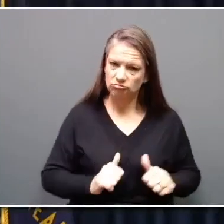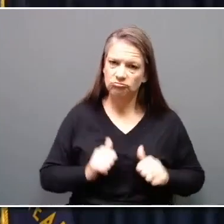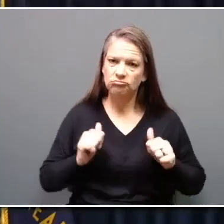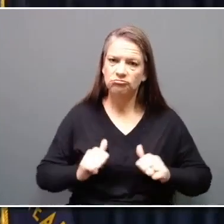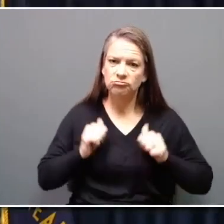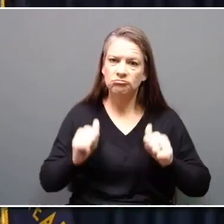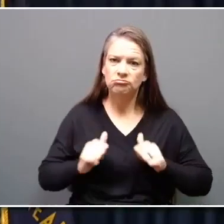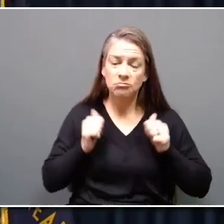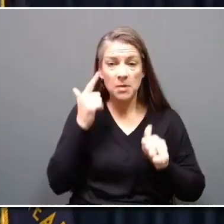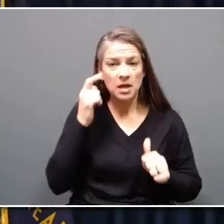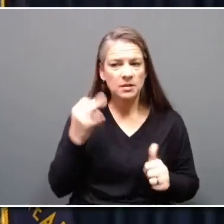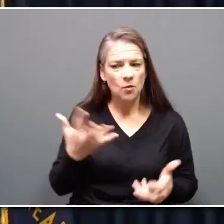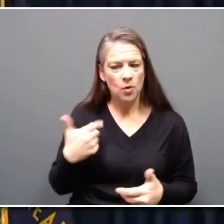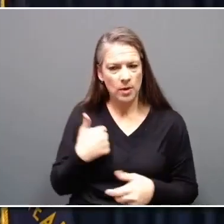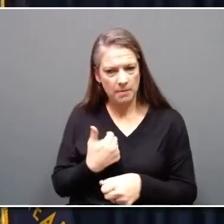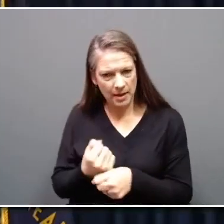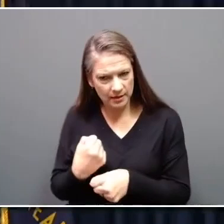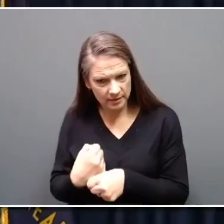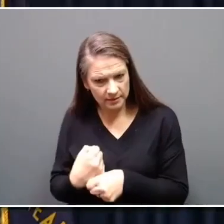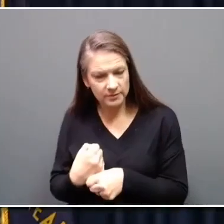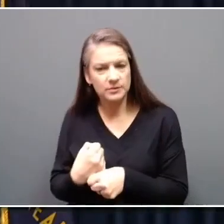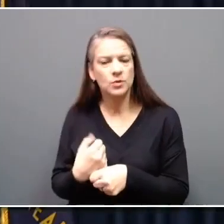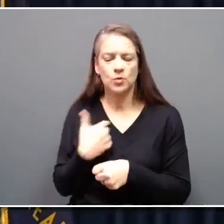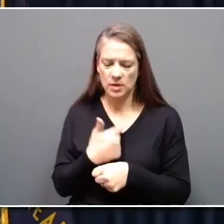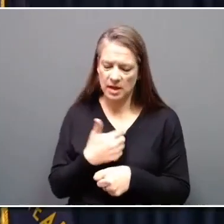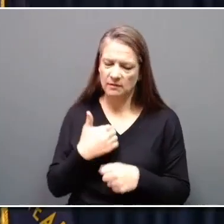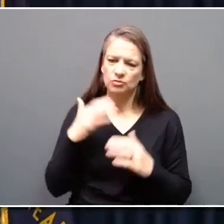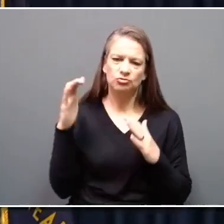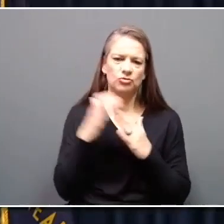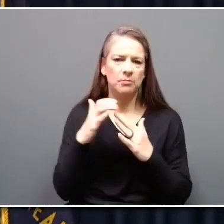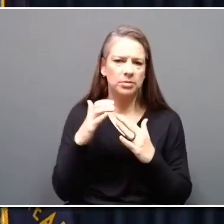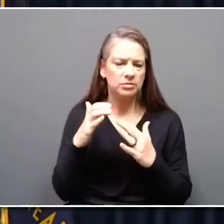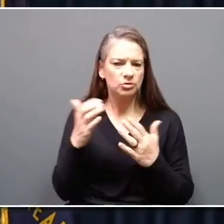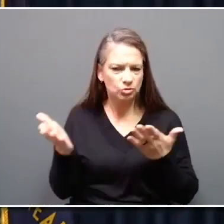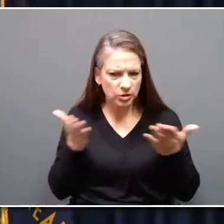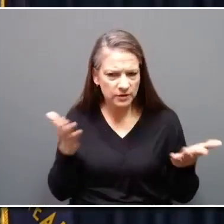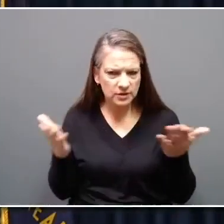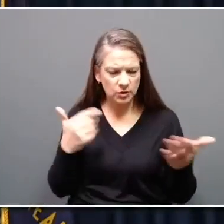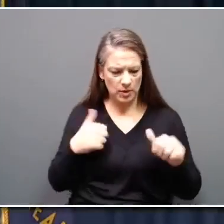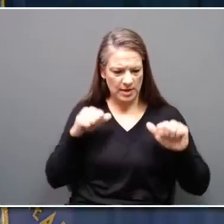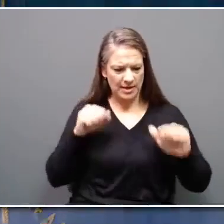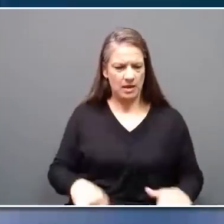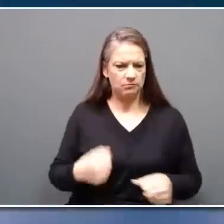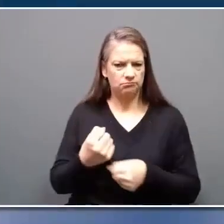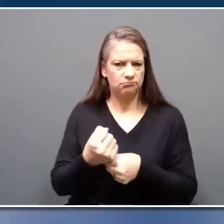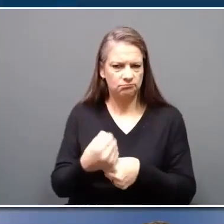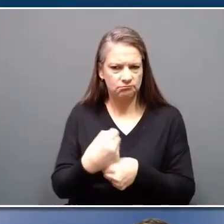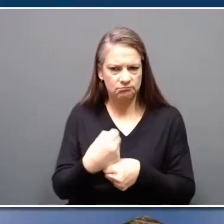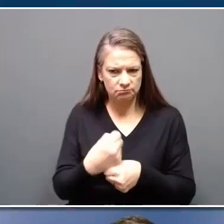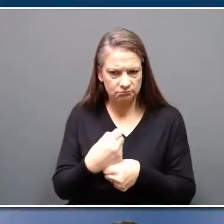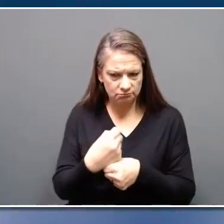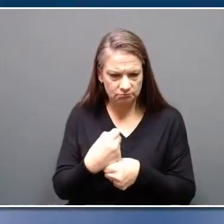create, our world-class service, and our commitment to modernizing and expanding our production capabilities in the United States. Our story starts